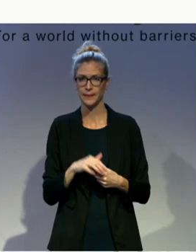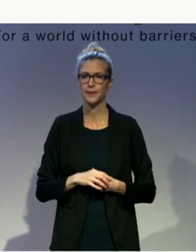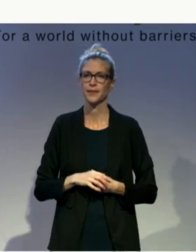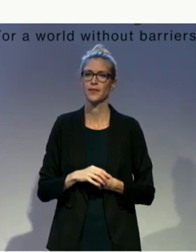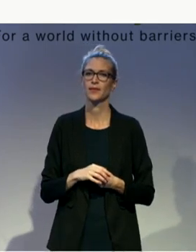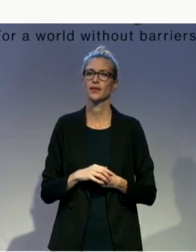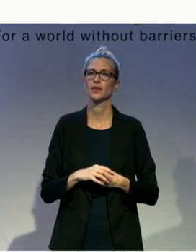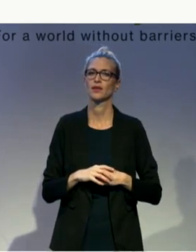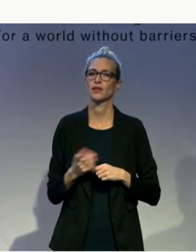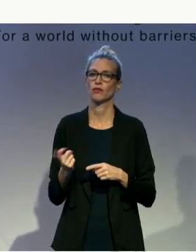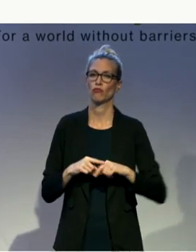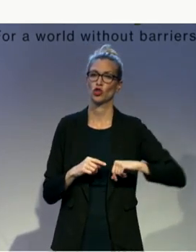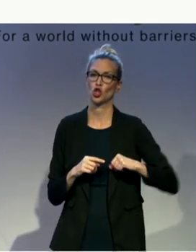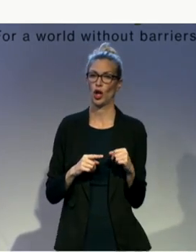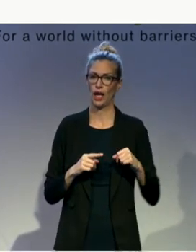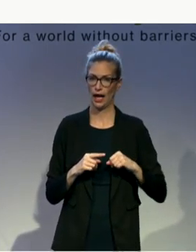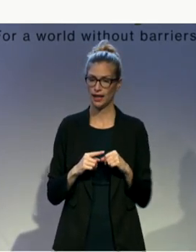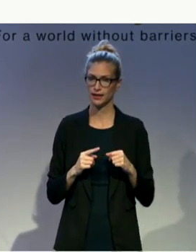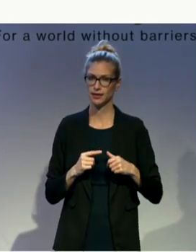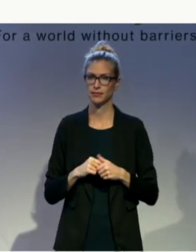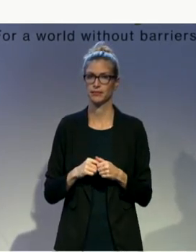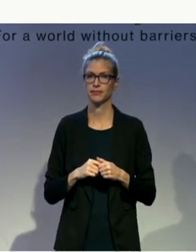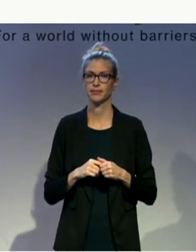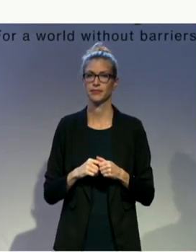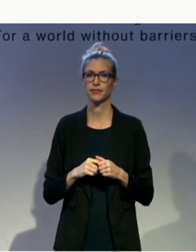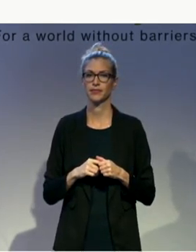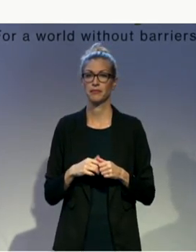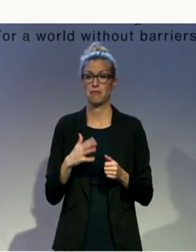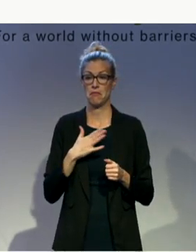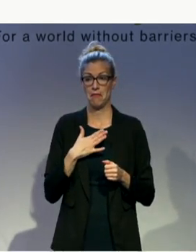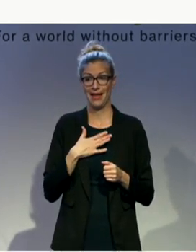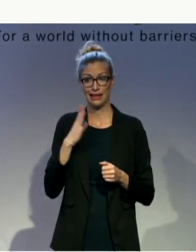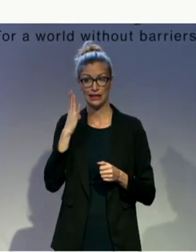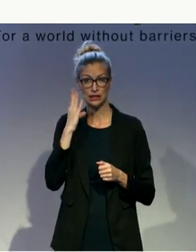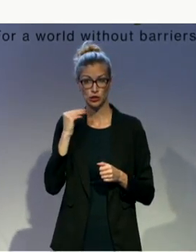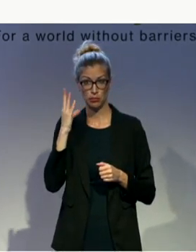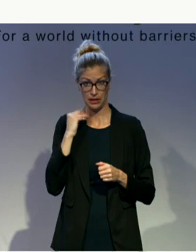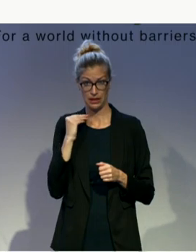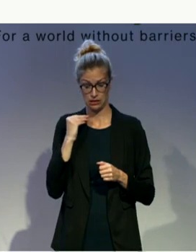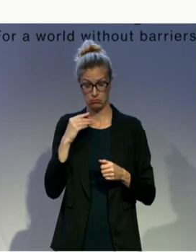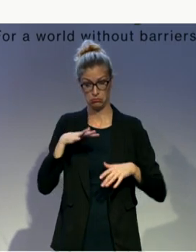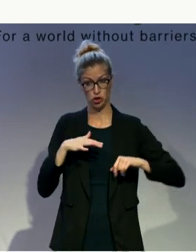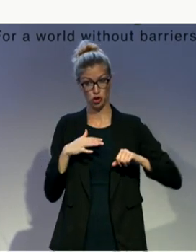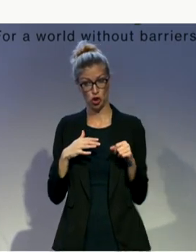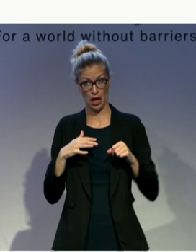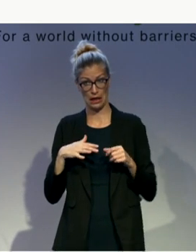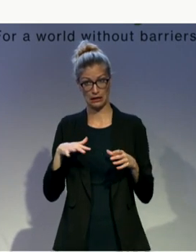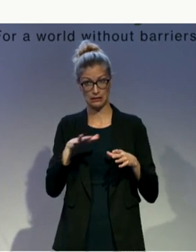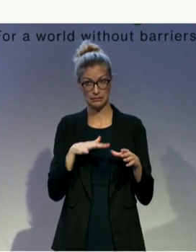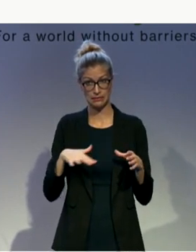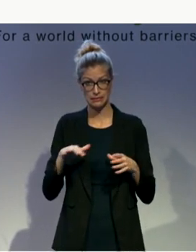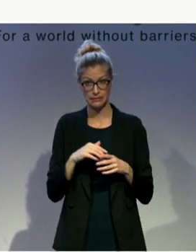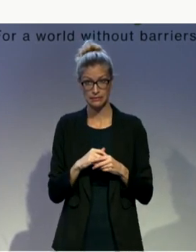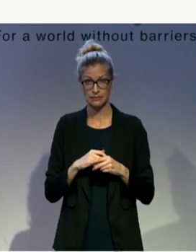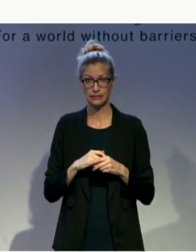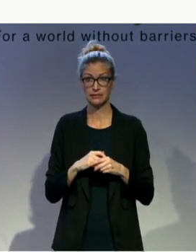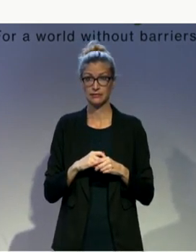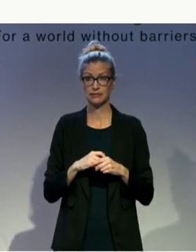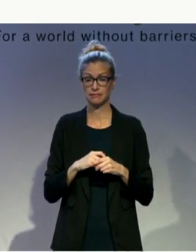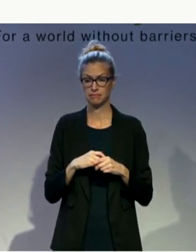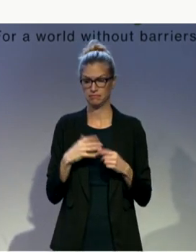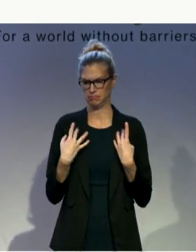In terms of, from my perspective, from the Scottish experience, our electoral commission is an impartial body